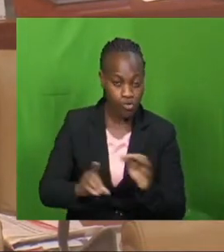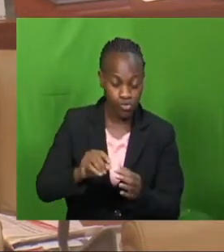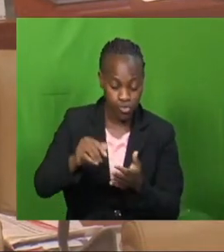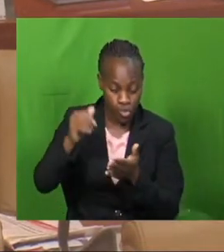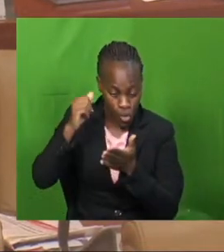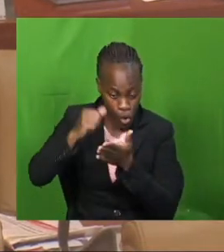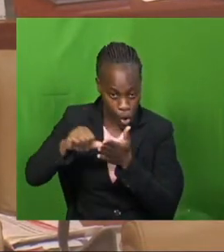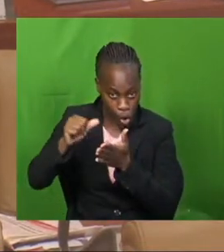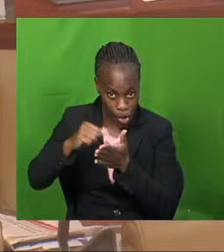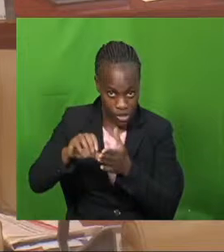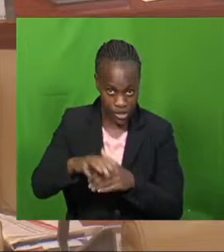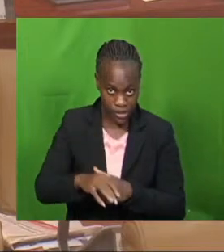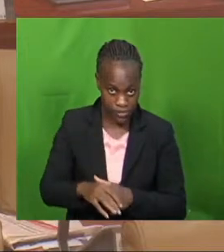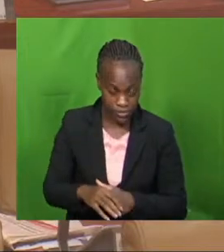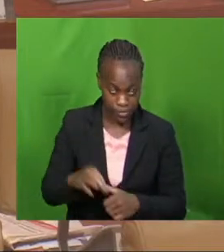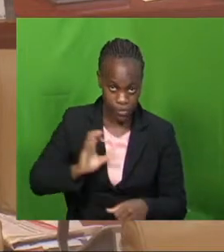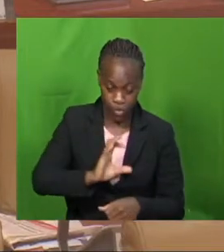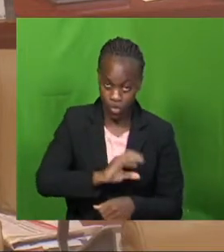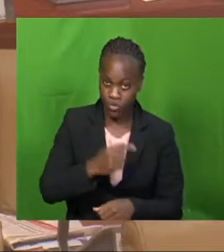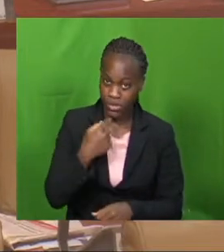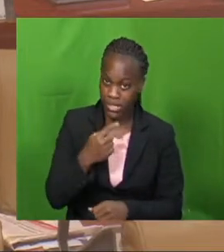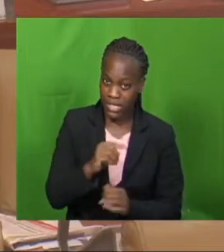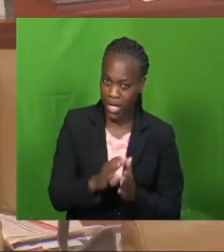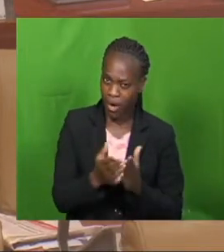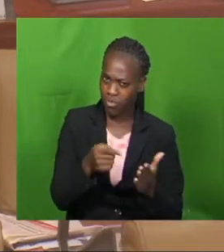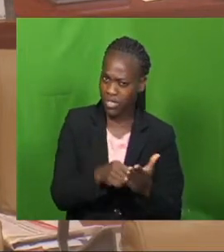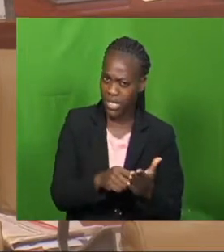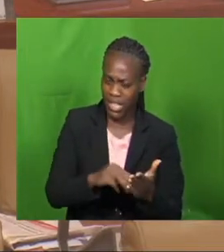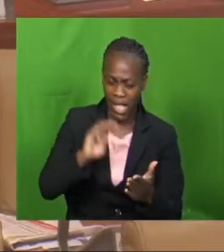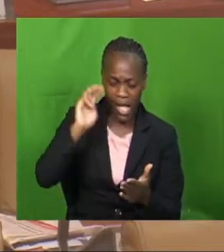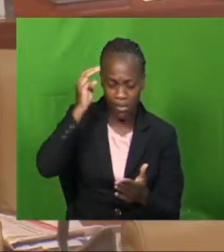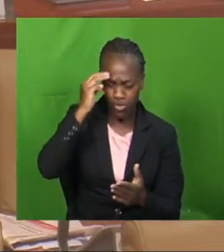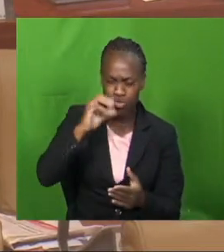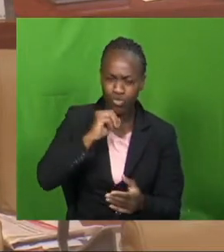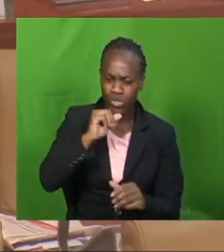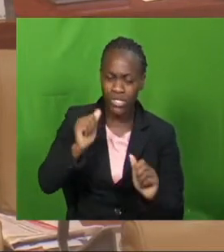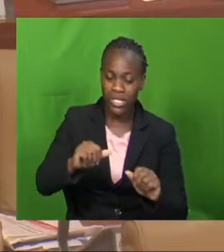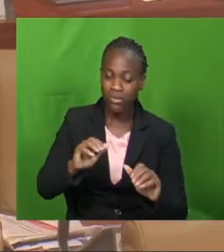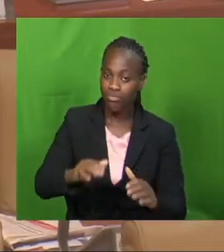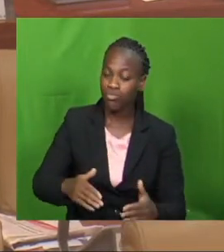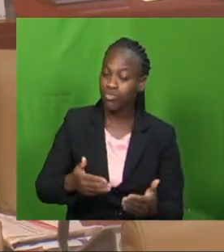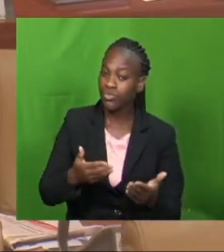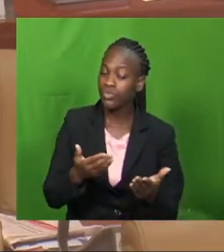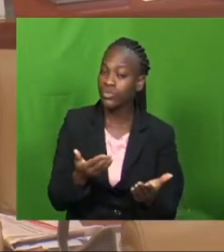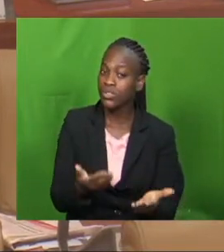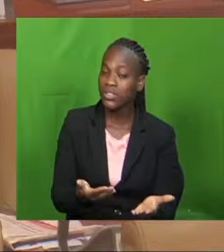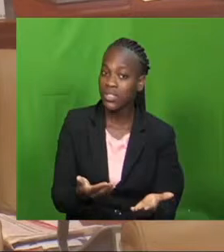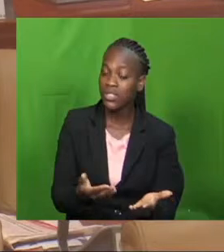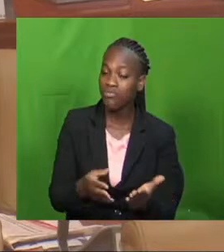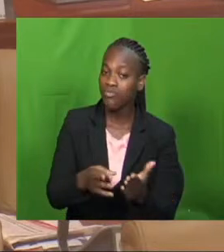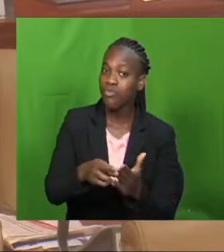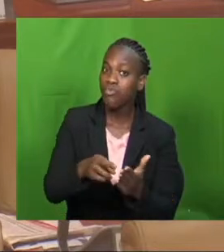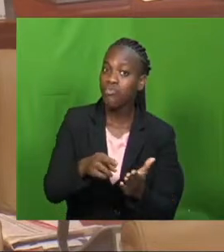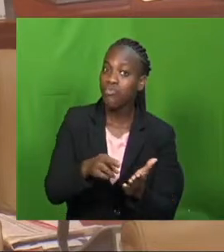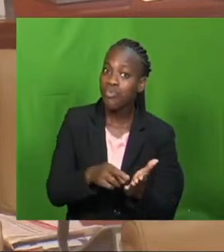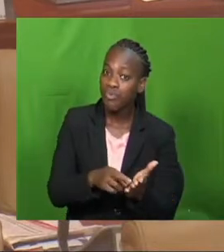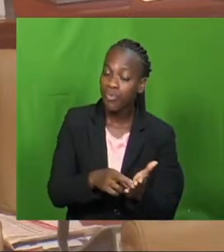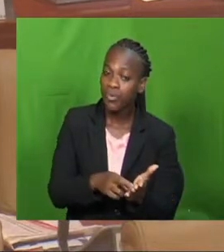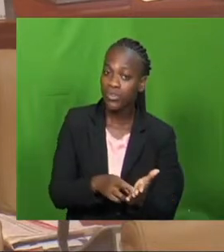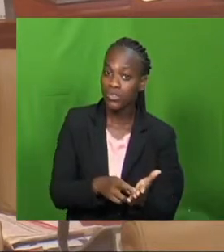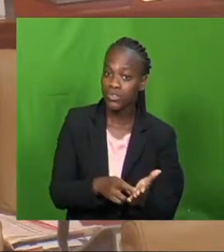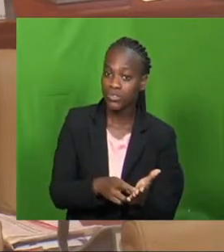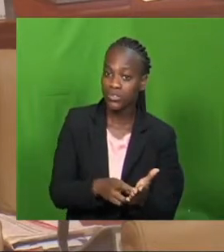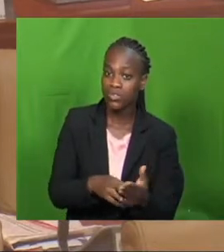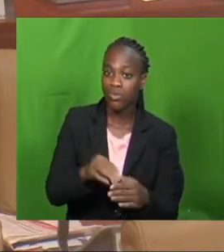committee indicates that the ministry was unable to provide a report on a